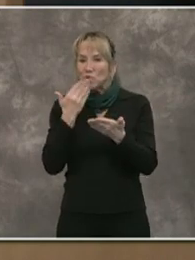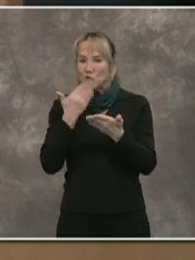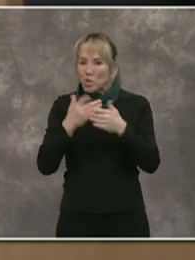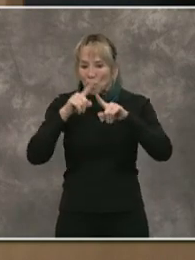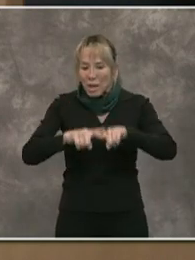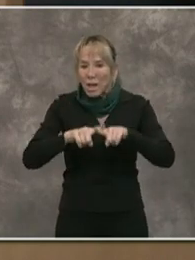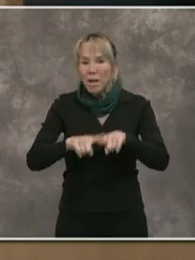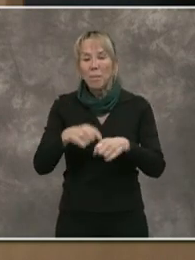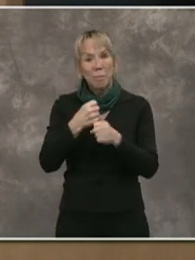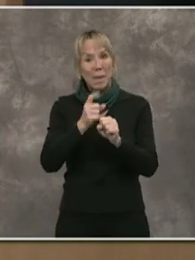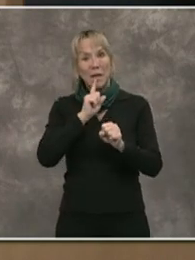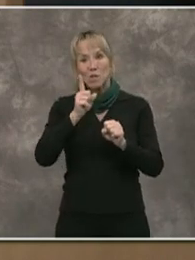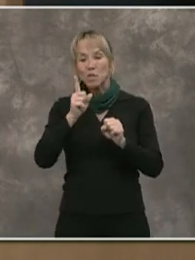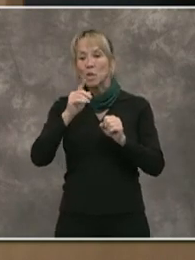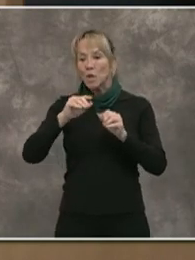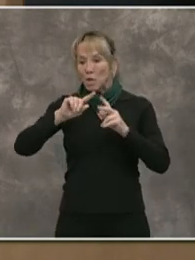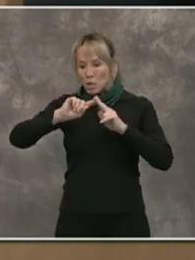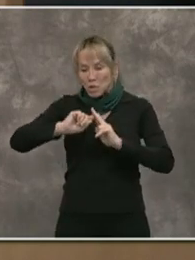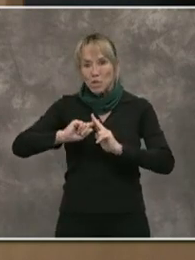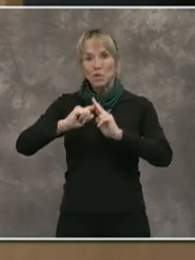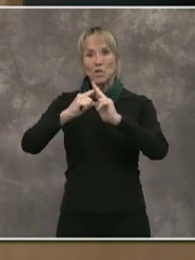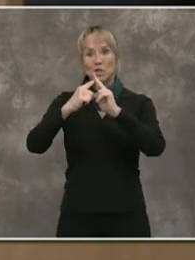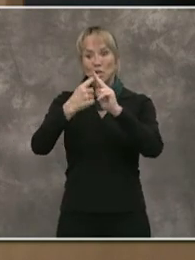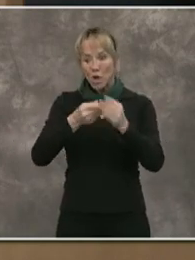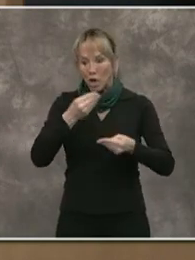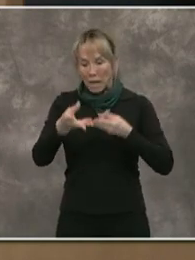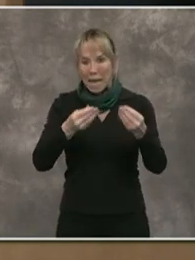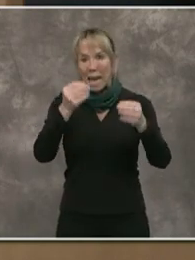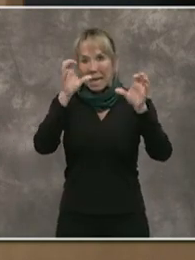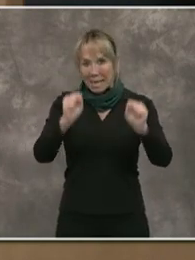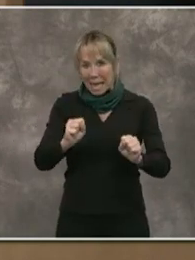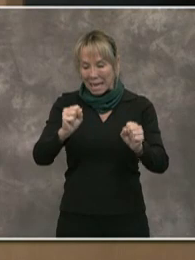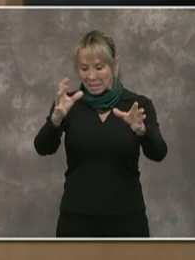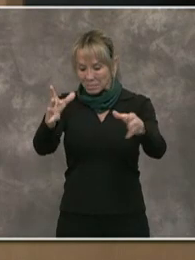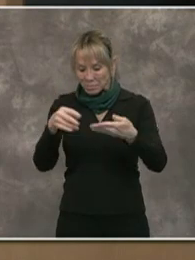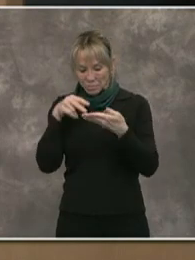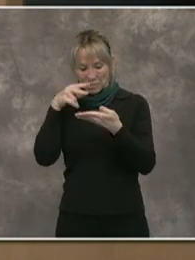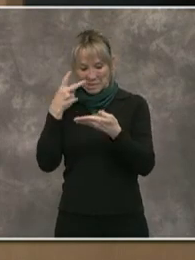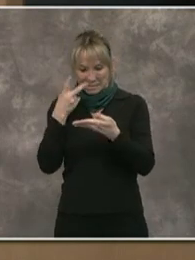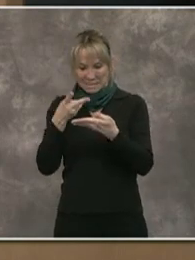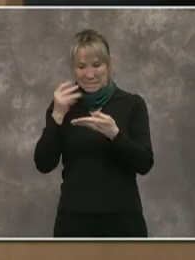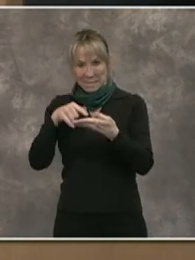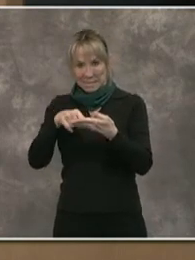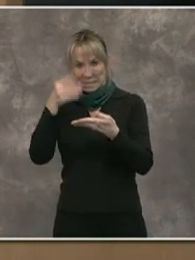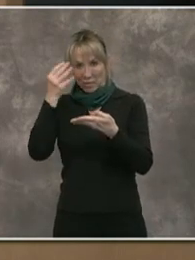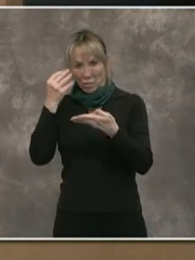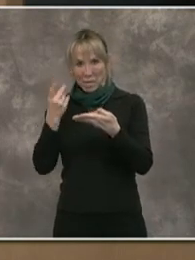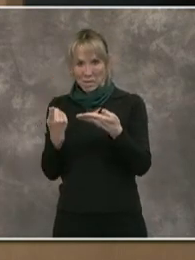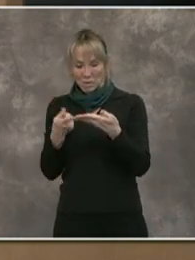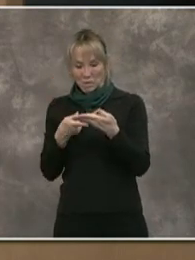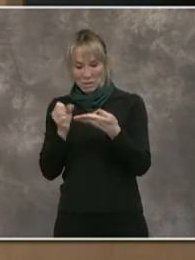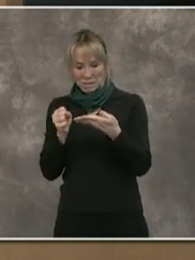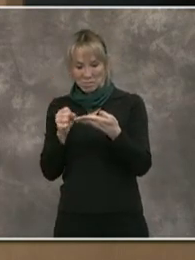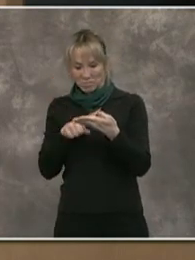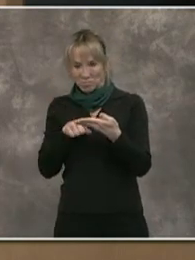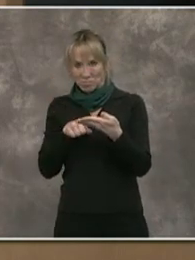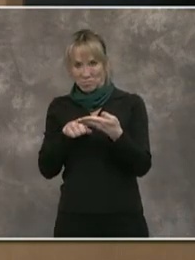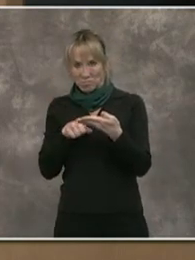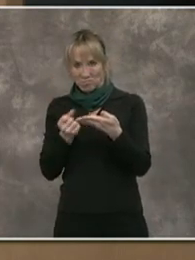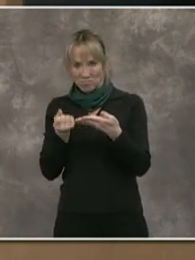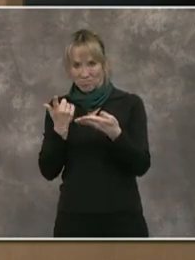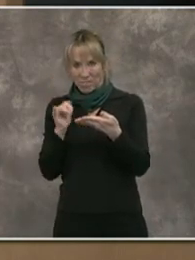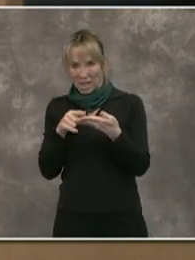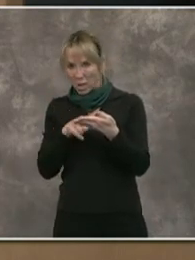make sure that they're rolled out and are in fact interpretable by our local clinicians and our patients themselves. And